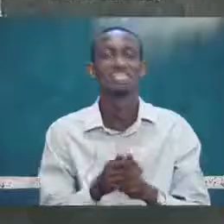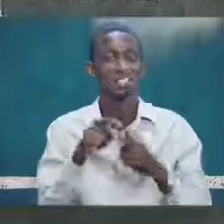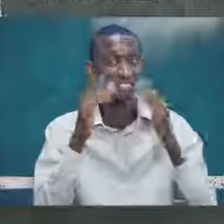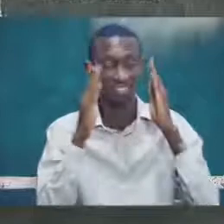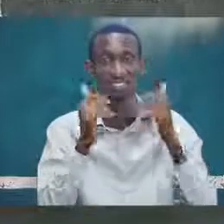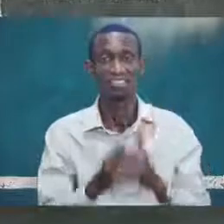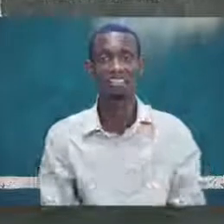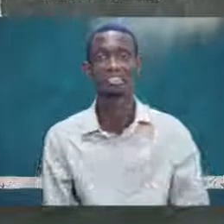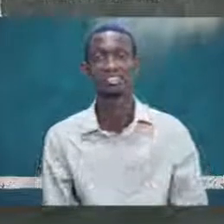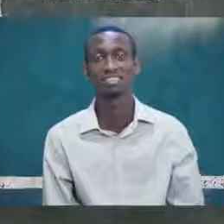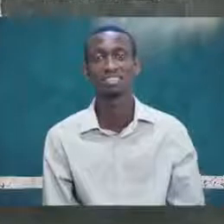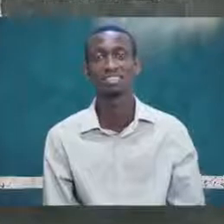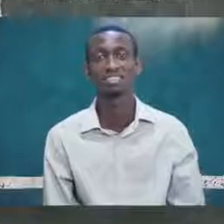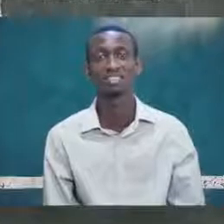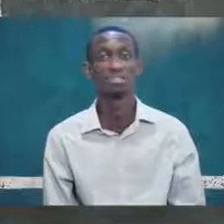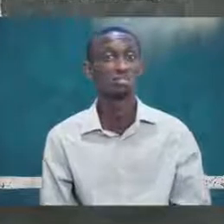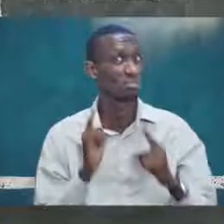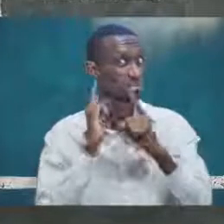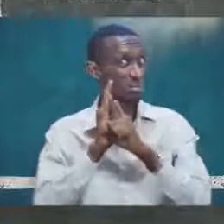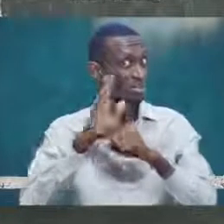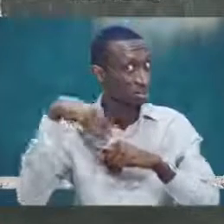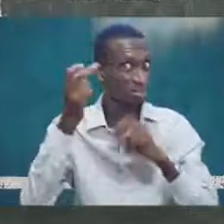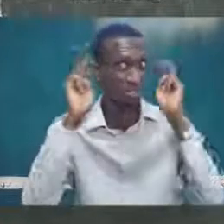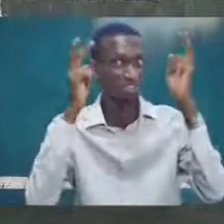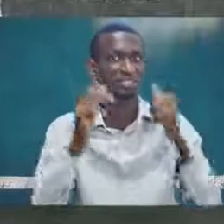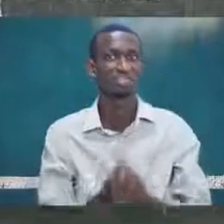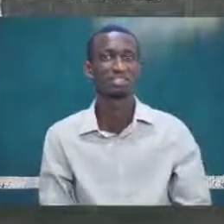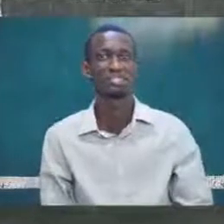watching. We'll be together in the next lesson.